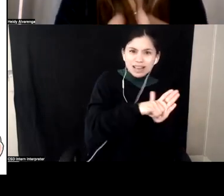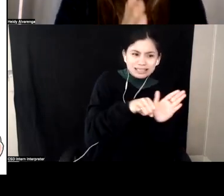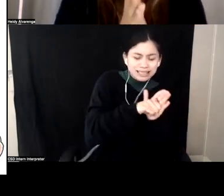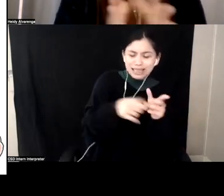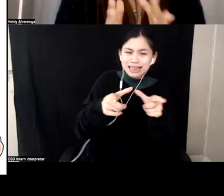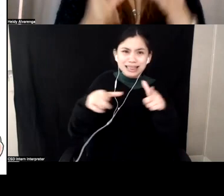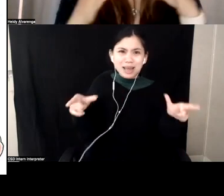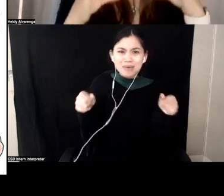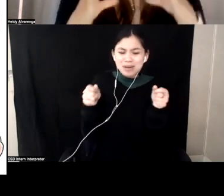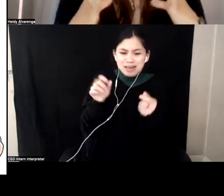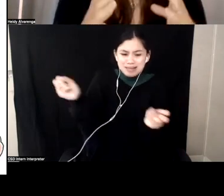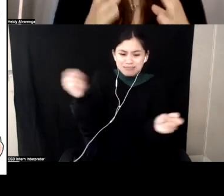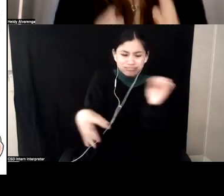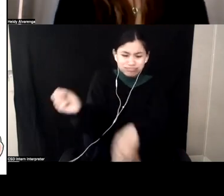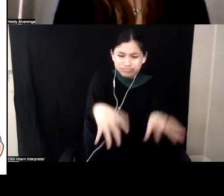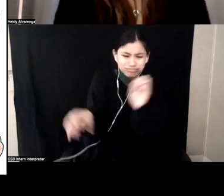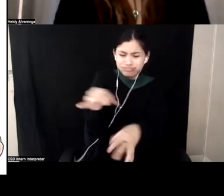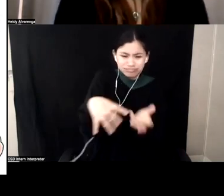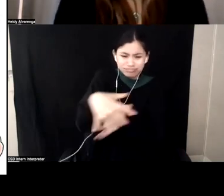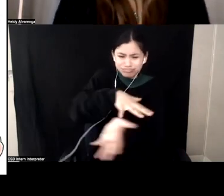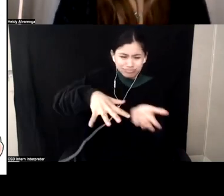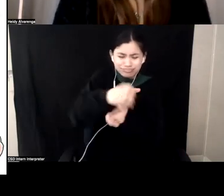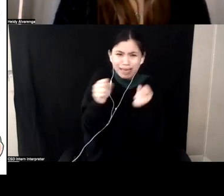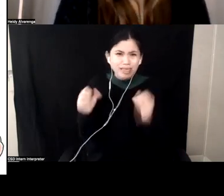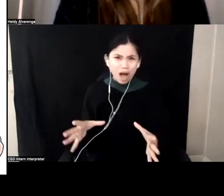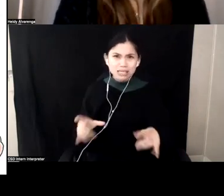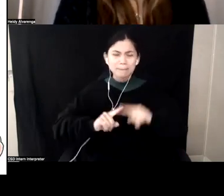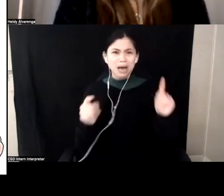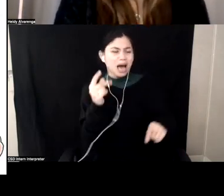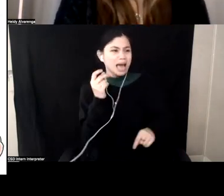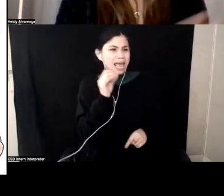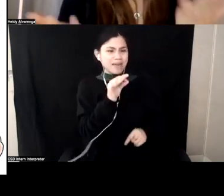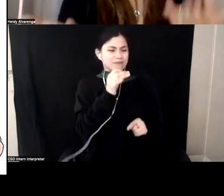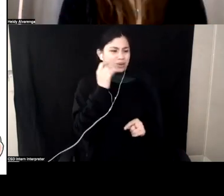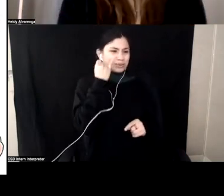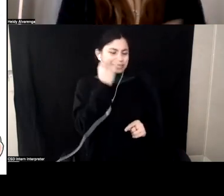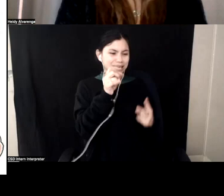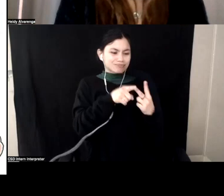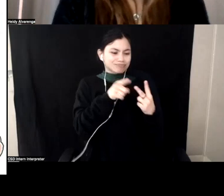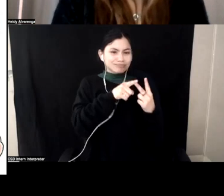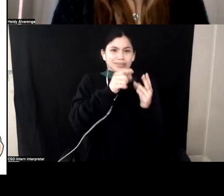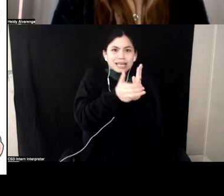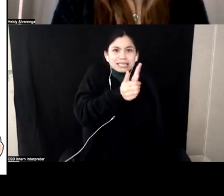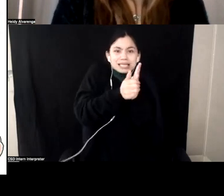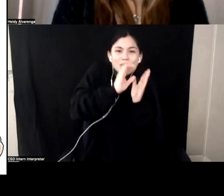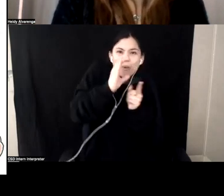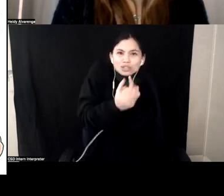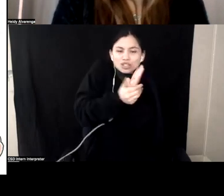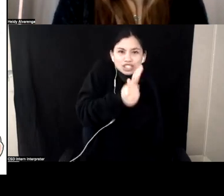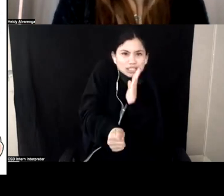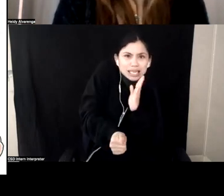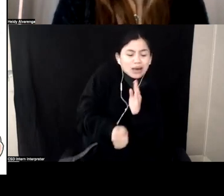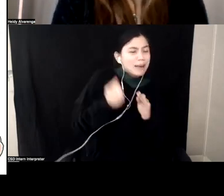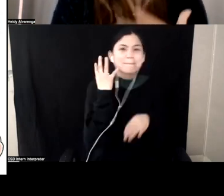everything just gets lost and becomes just one thing. But if you look at acculturation, oh, it's beautiful. It's this